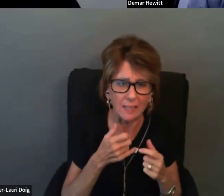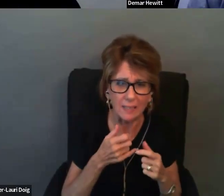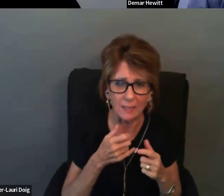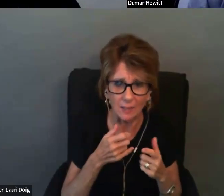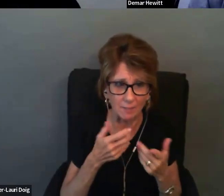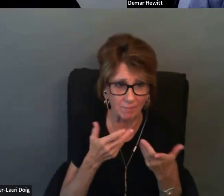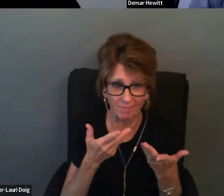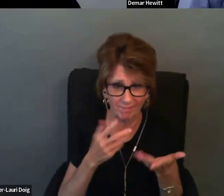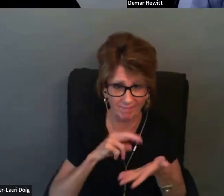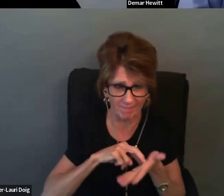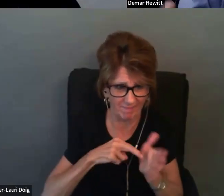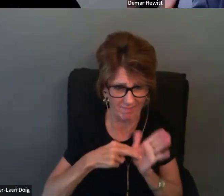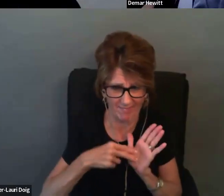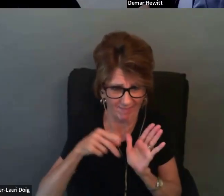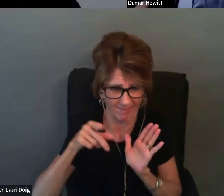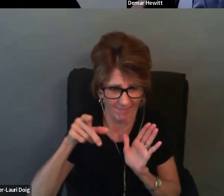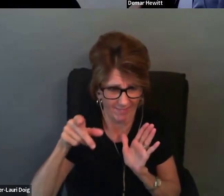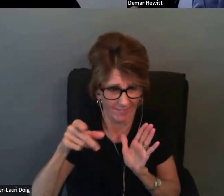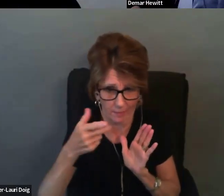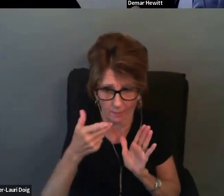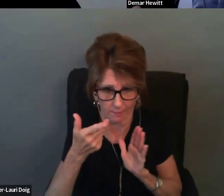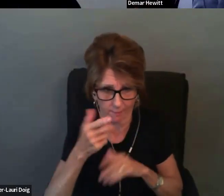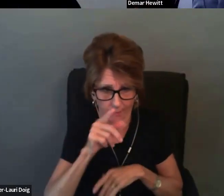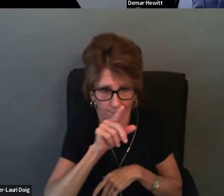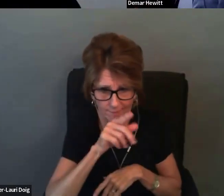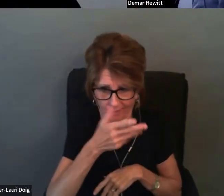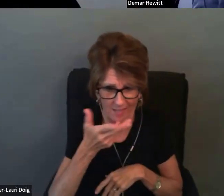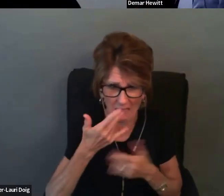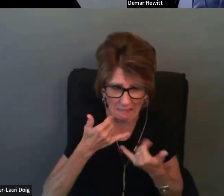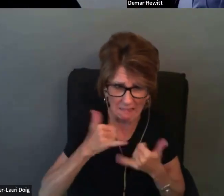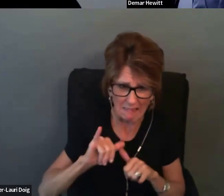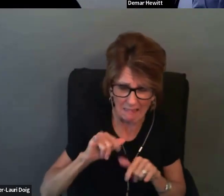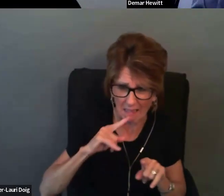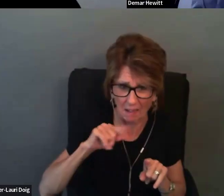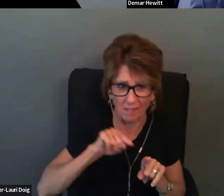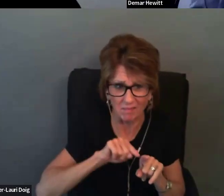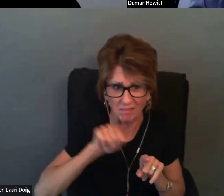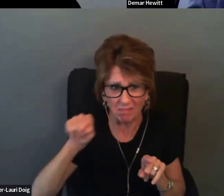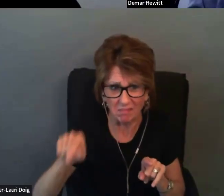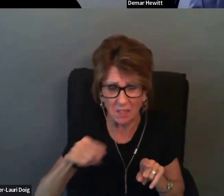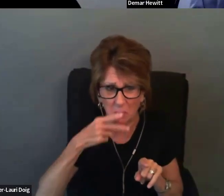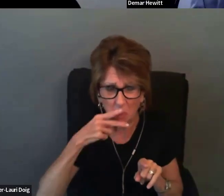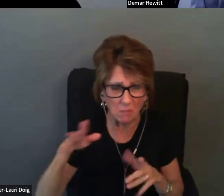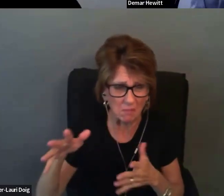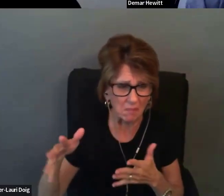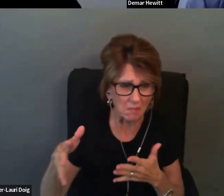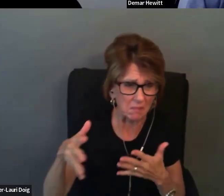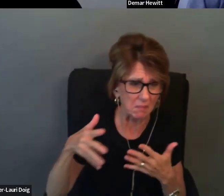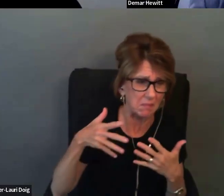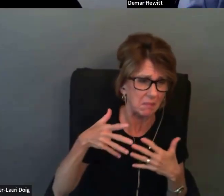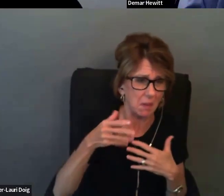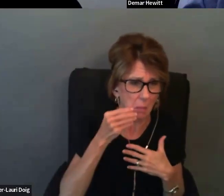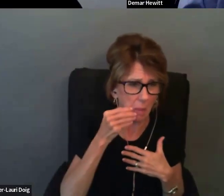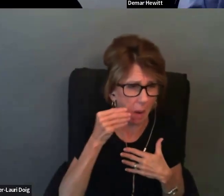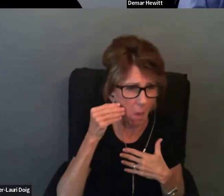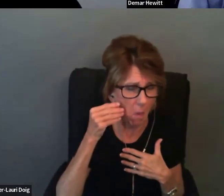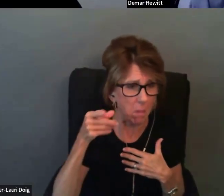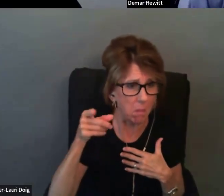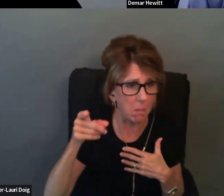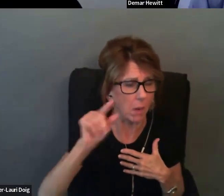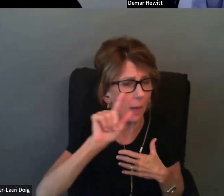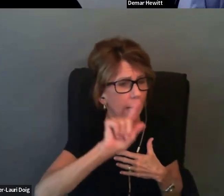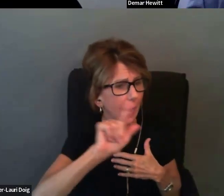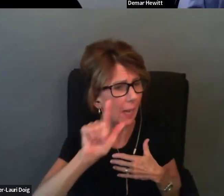for the landlord to say, there's nothing I can do, when it's clear you have a very big backyard, you can